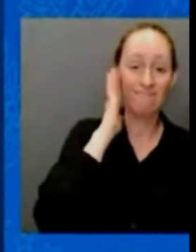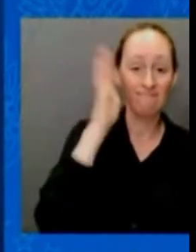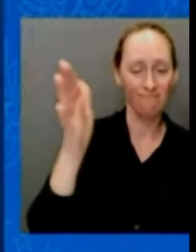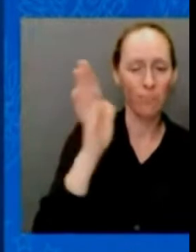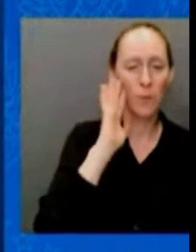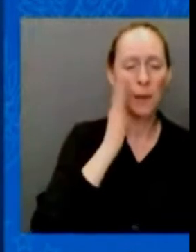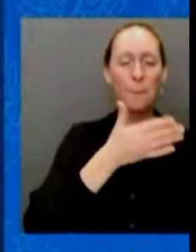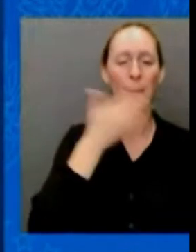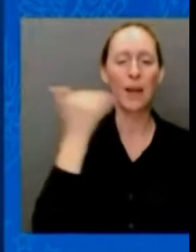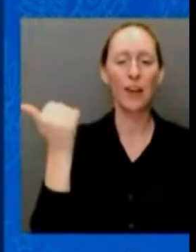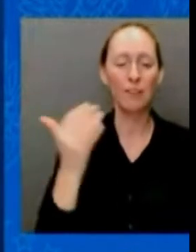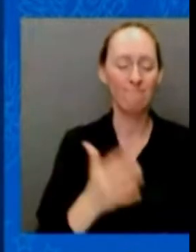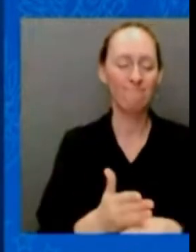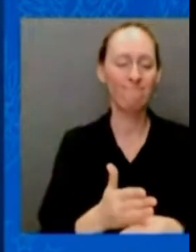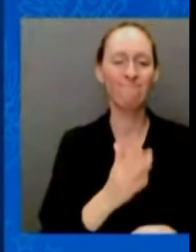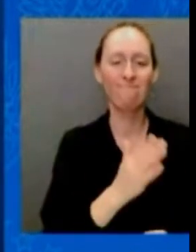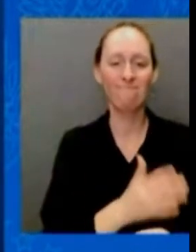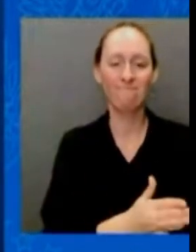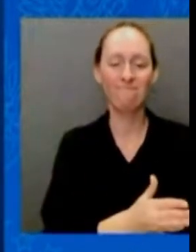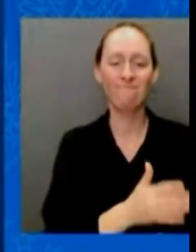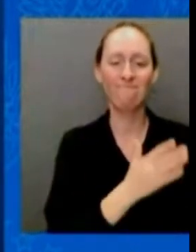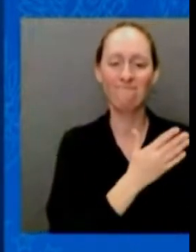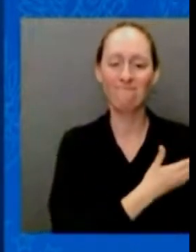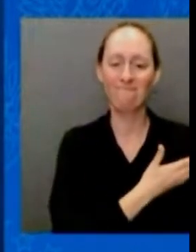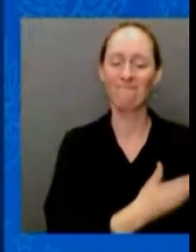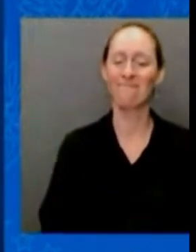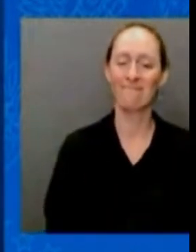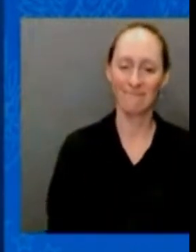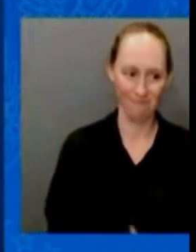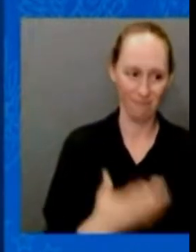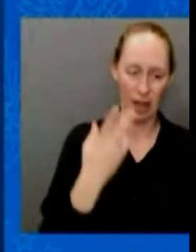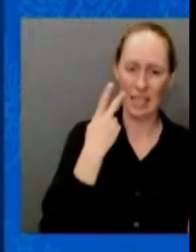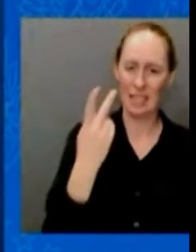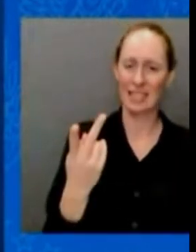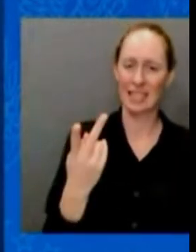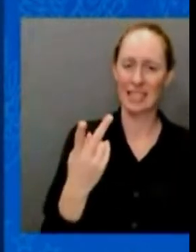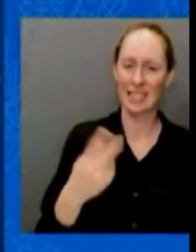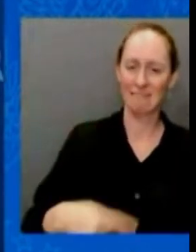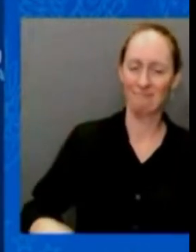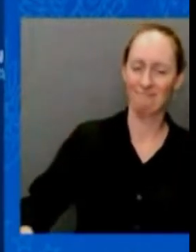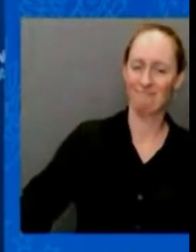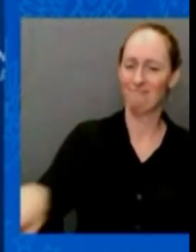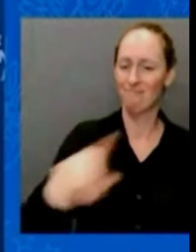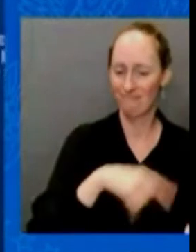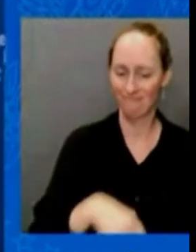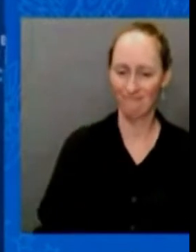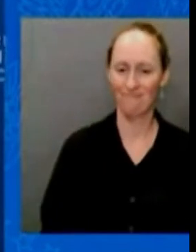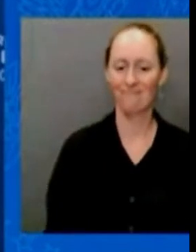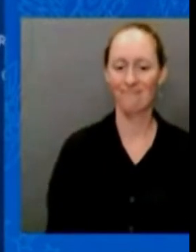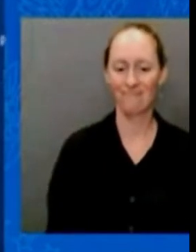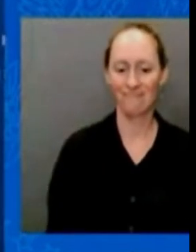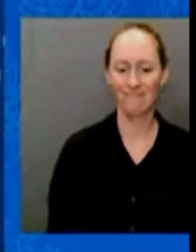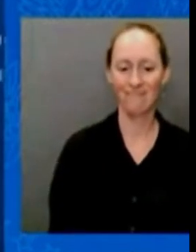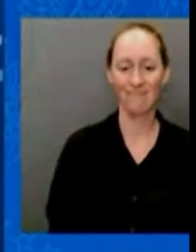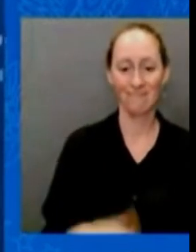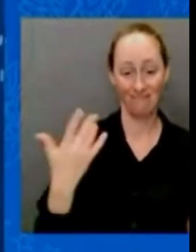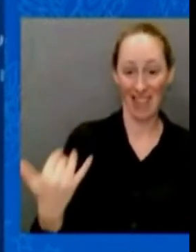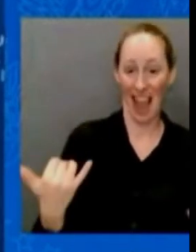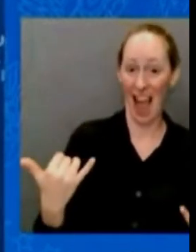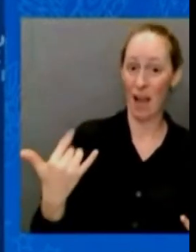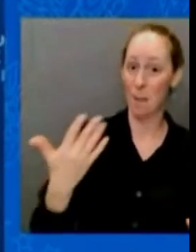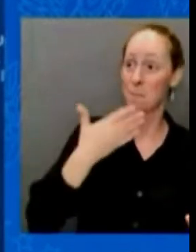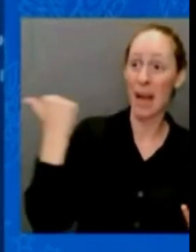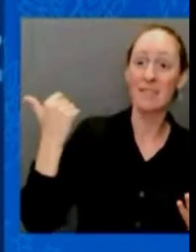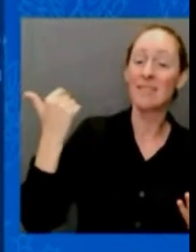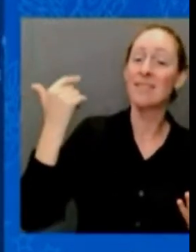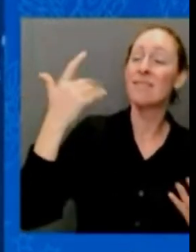proving to the world that our best days are ahead of us. I know every major world leader because of the nature of my job, and before that, when I was vice president, that